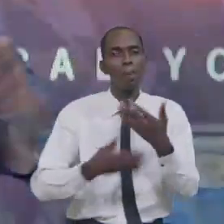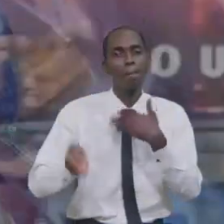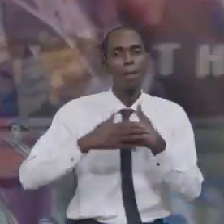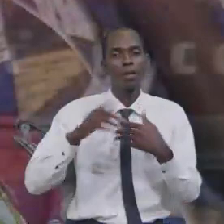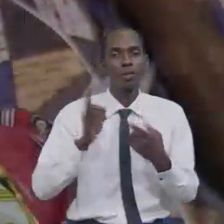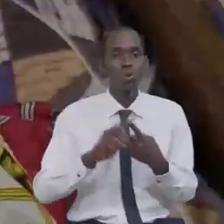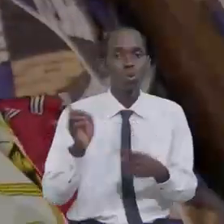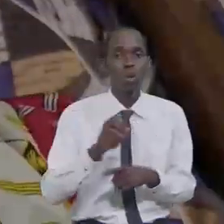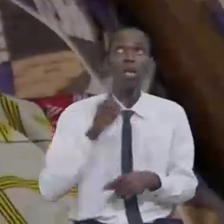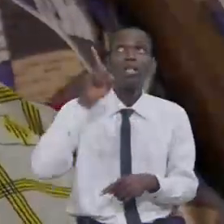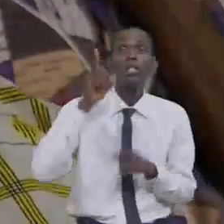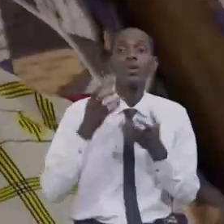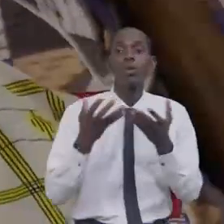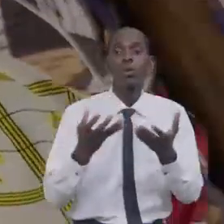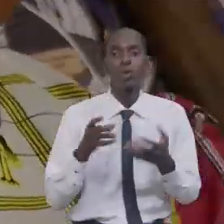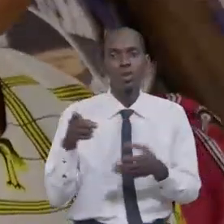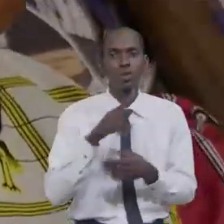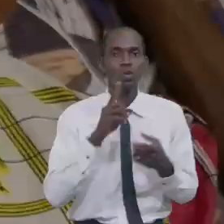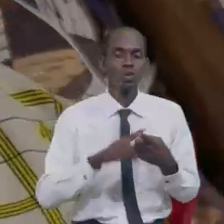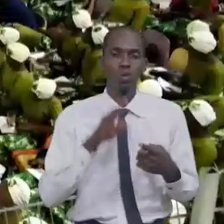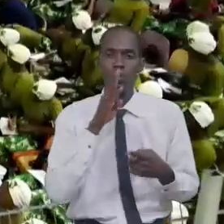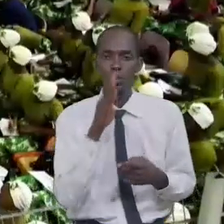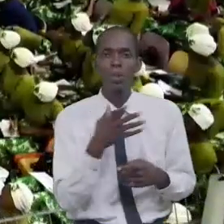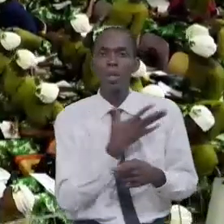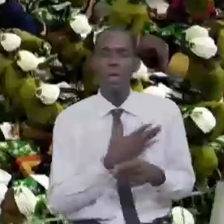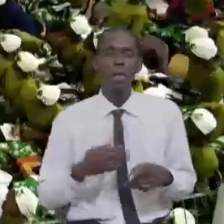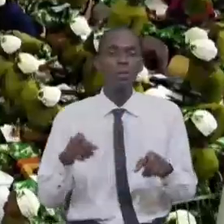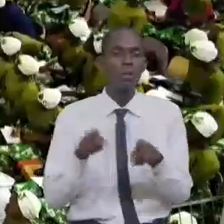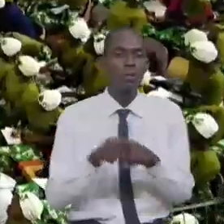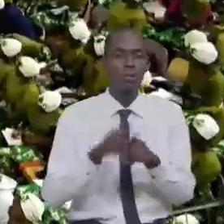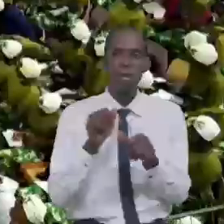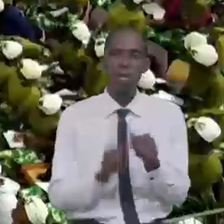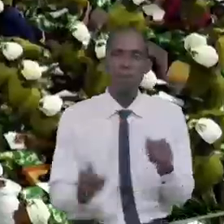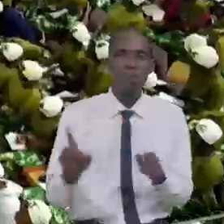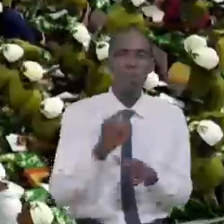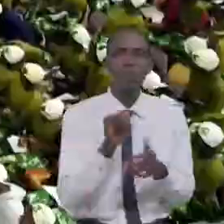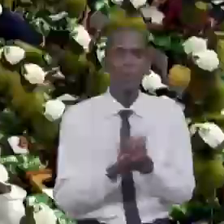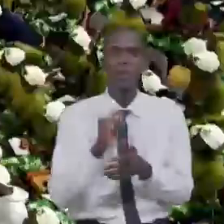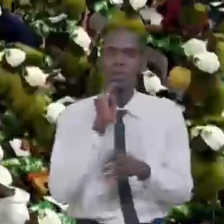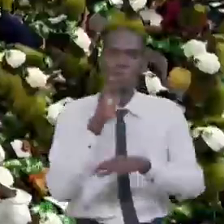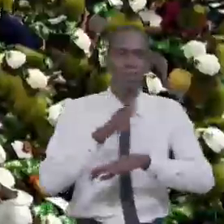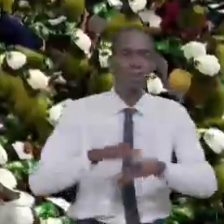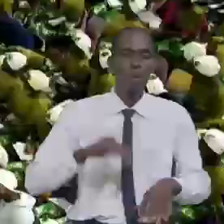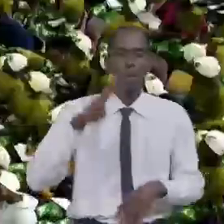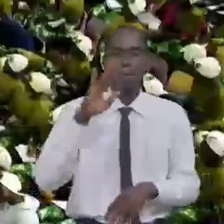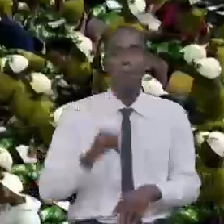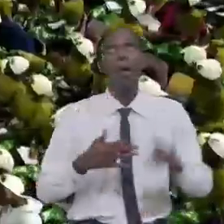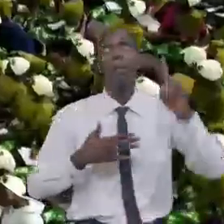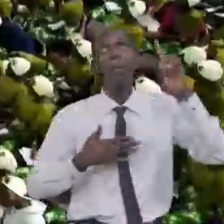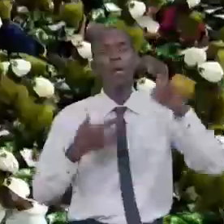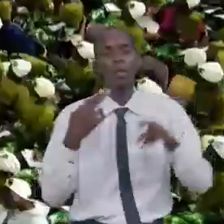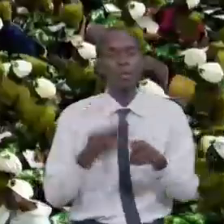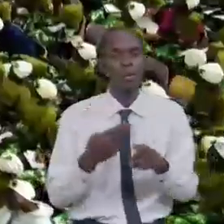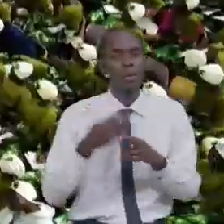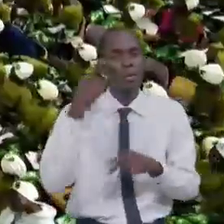be. And he says, even everyone that is called by my name, for I,